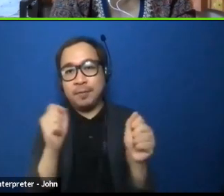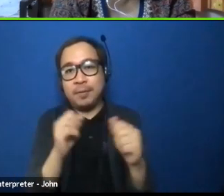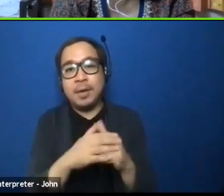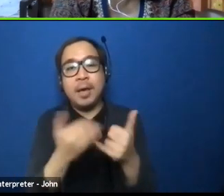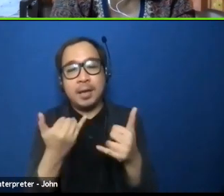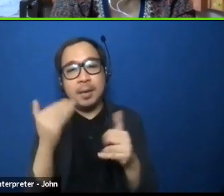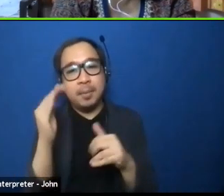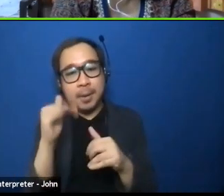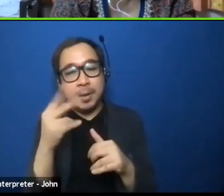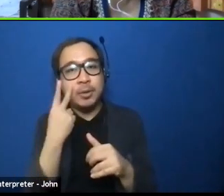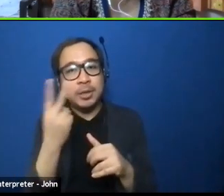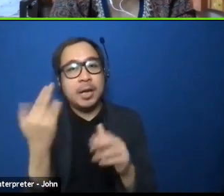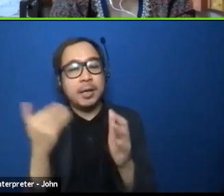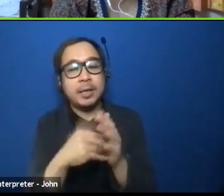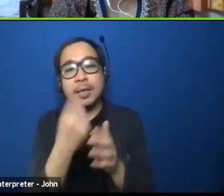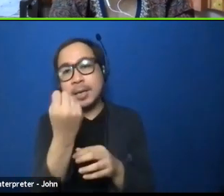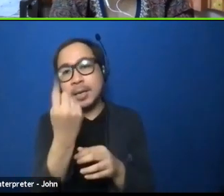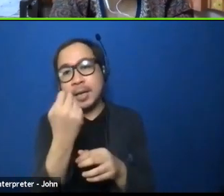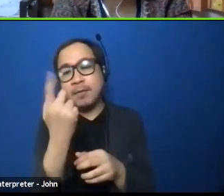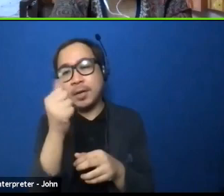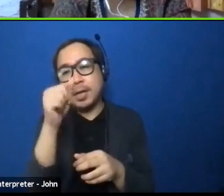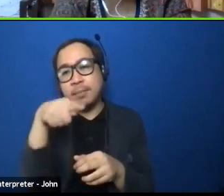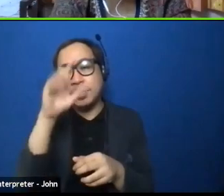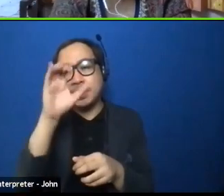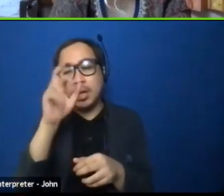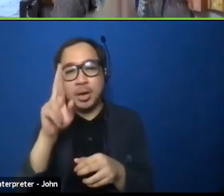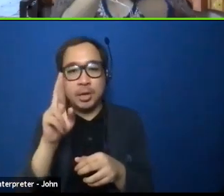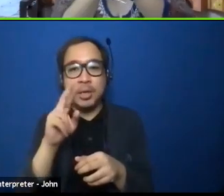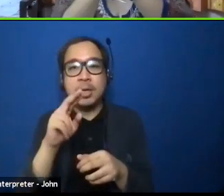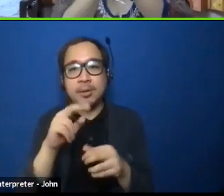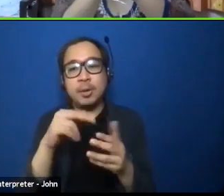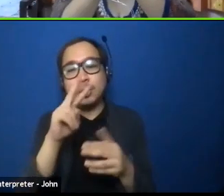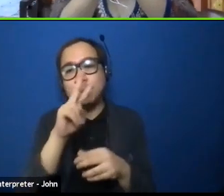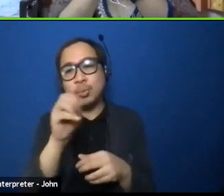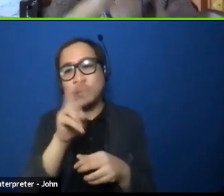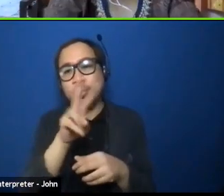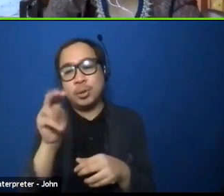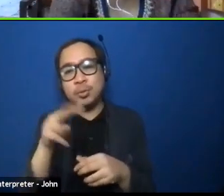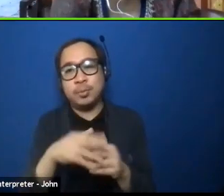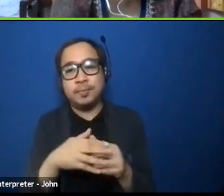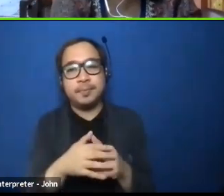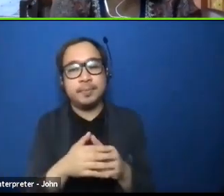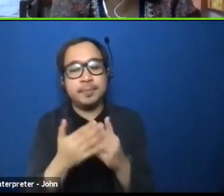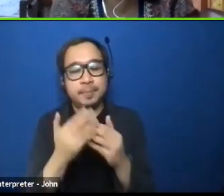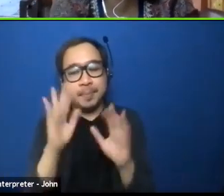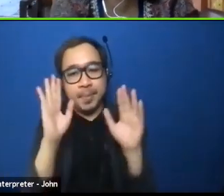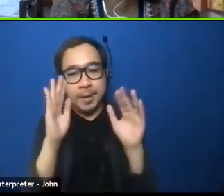the 11th APCRSHR10. Bye to all. Namaskar.